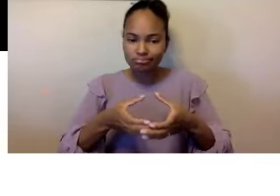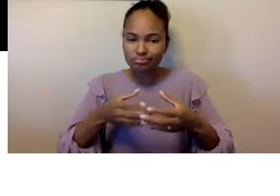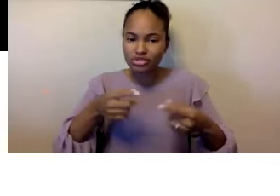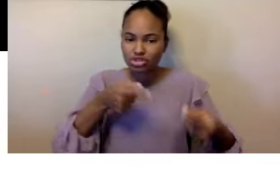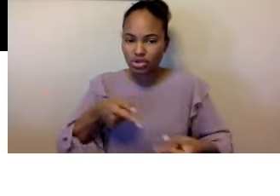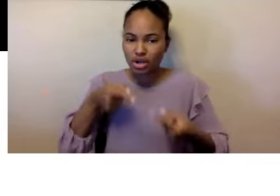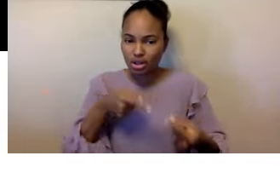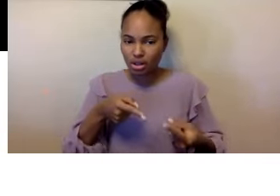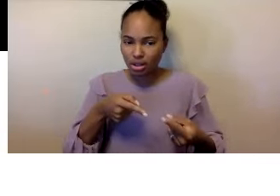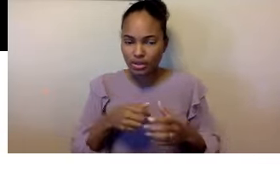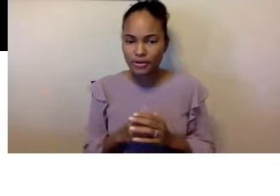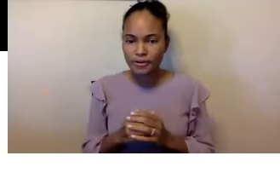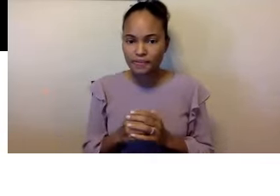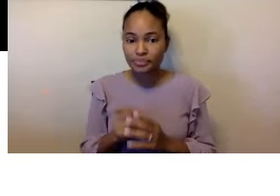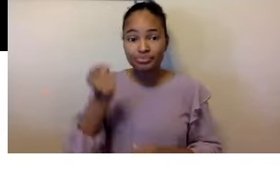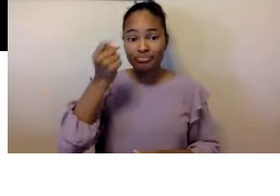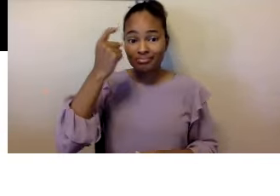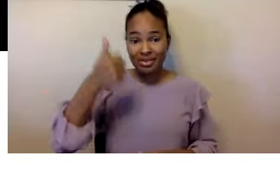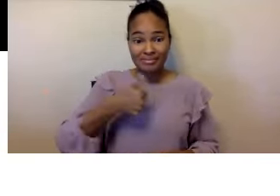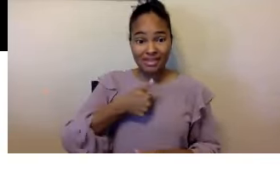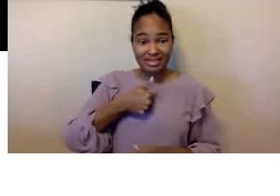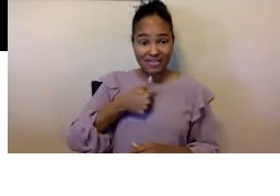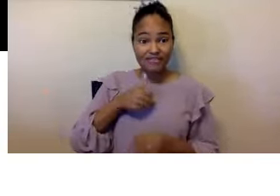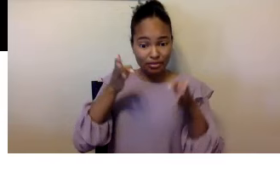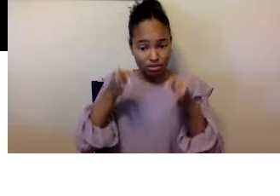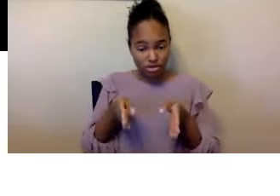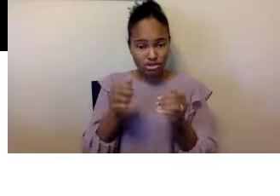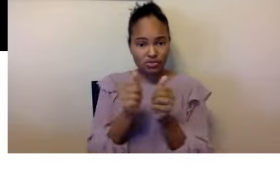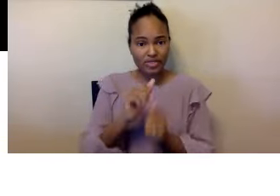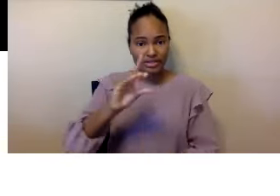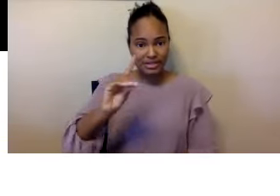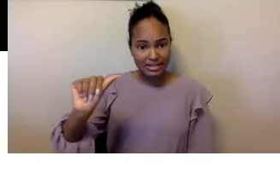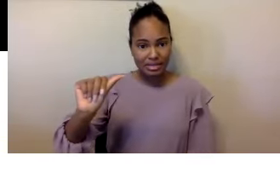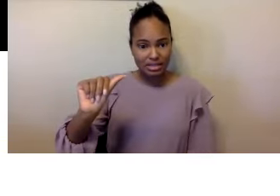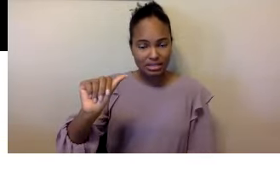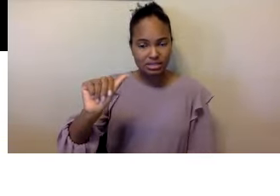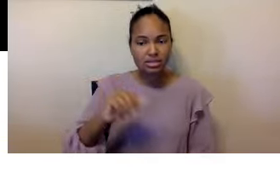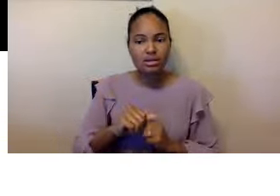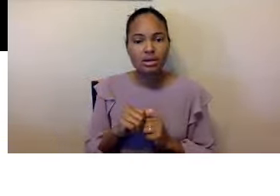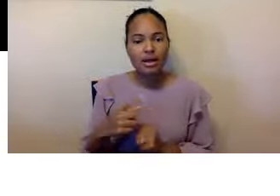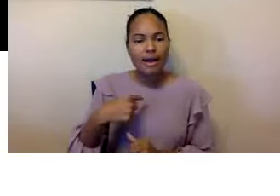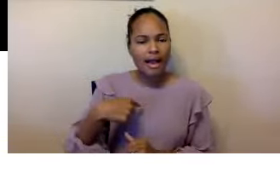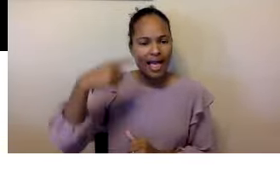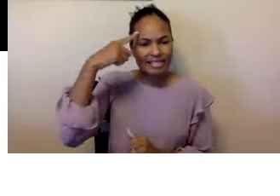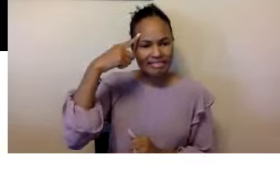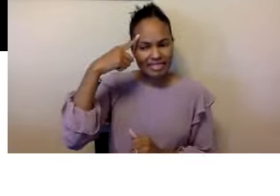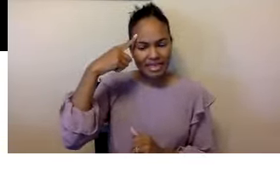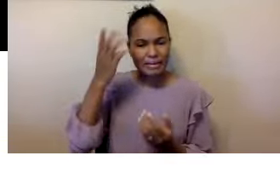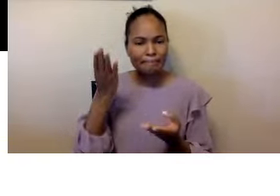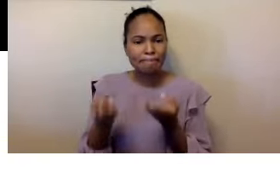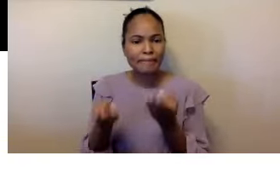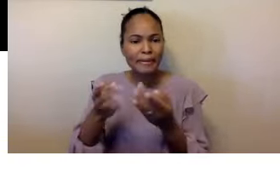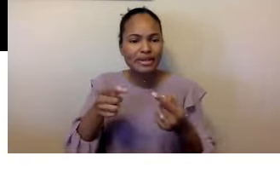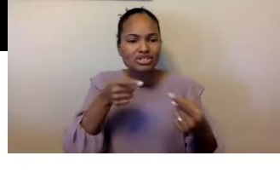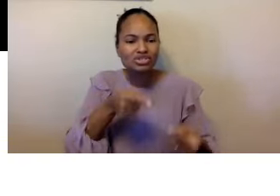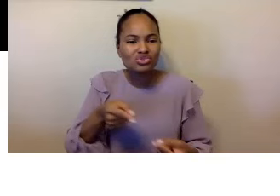But being an individual with a disability myself, I think that it can just be a struggle trying to